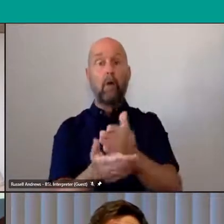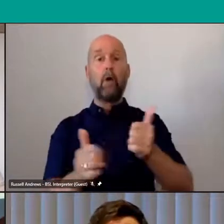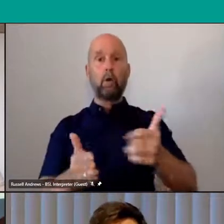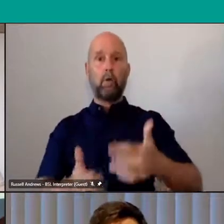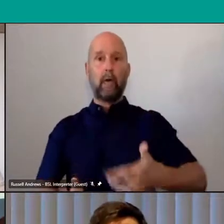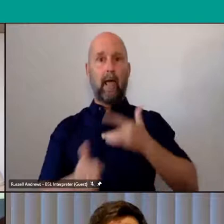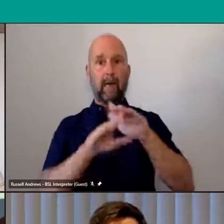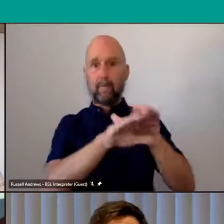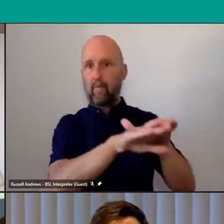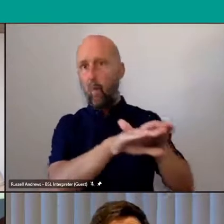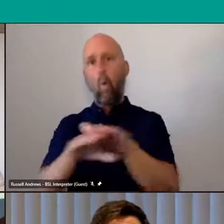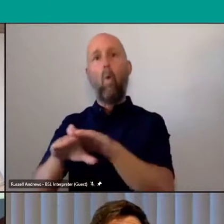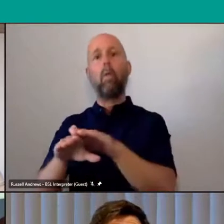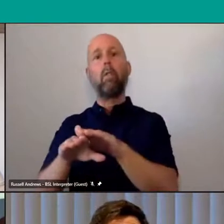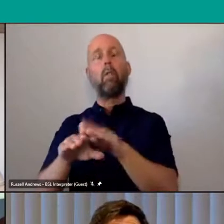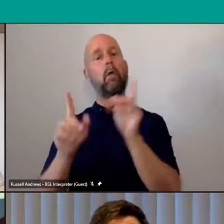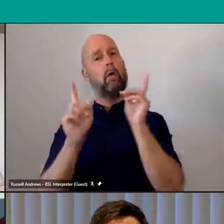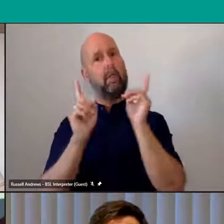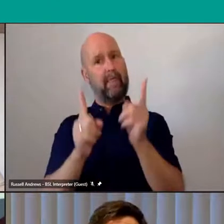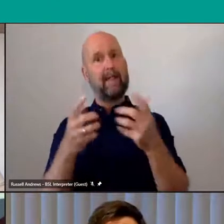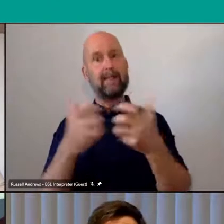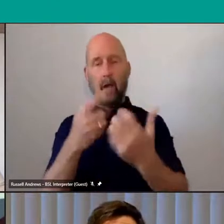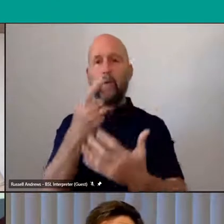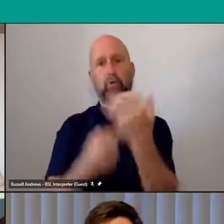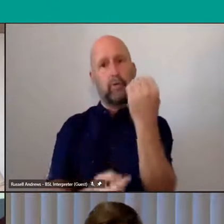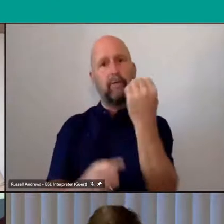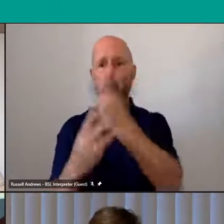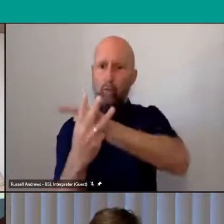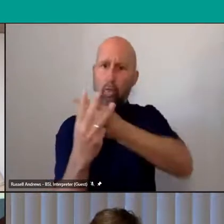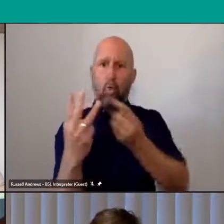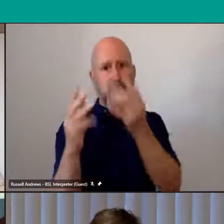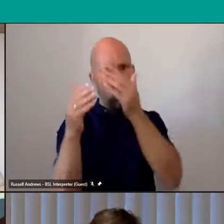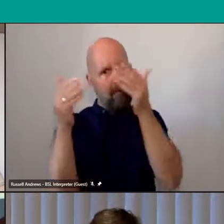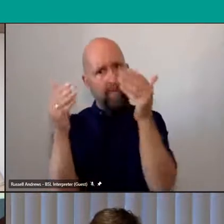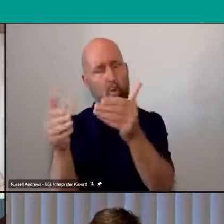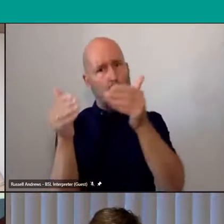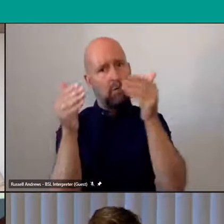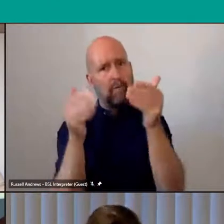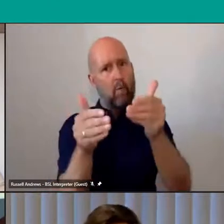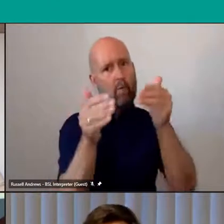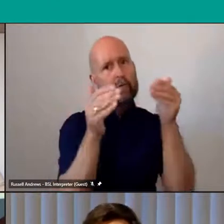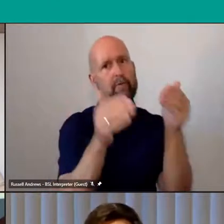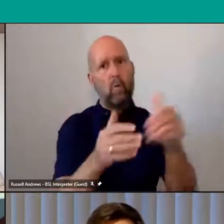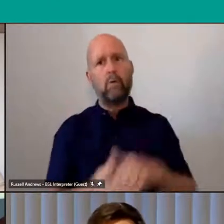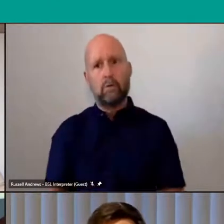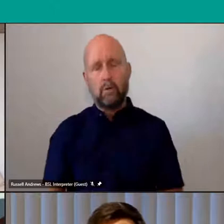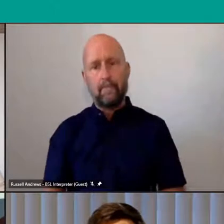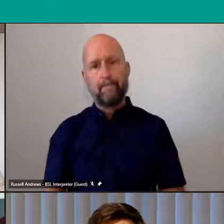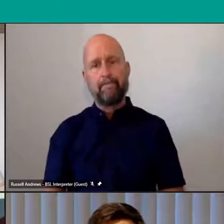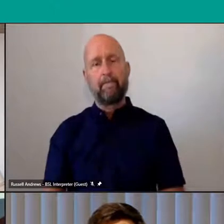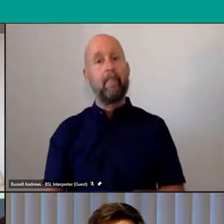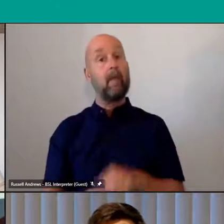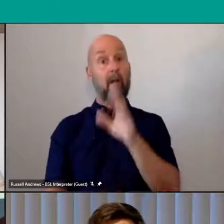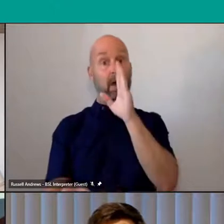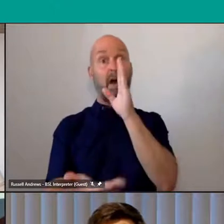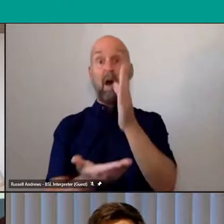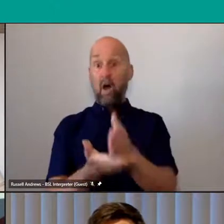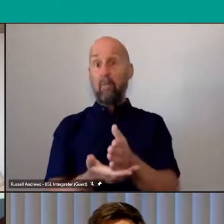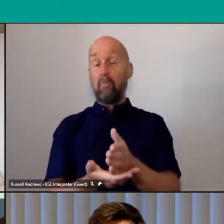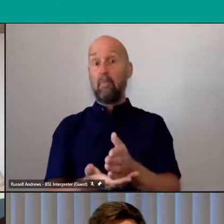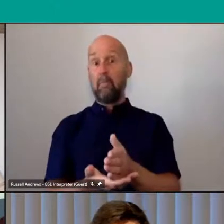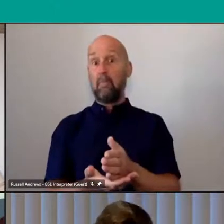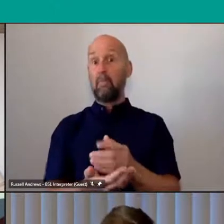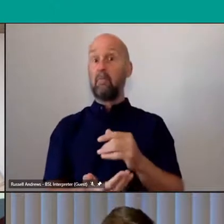all. That's how we get good lives for all, if we focus on those things. But the brutal truth is,